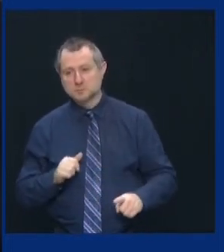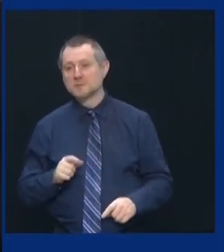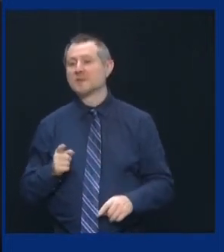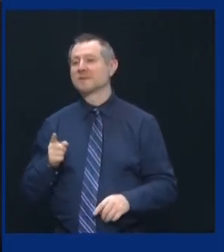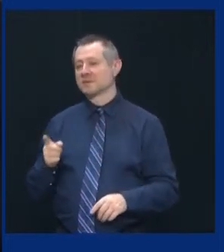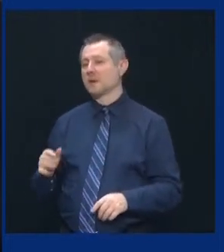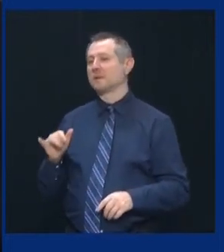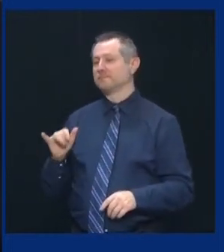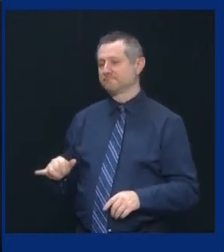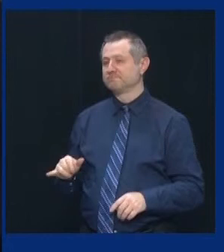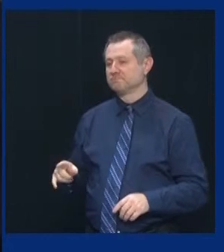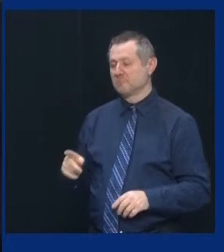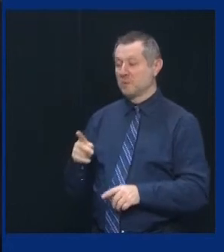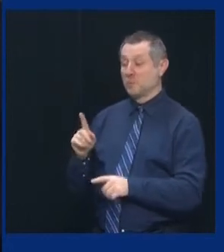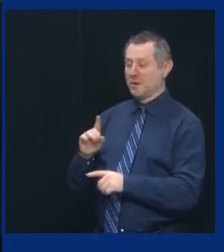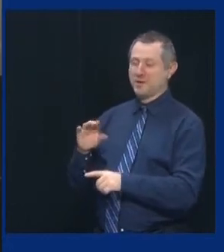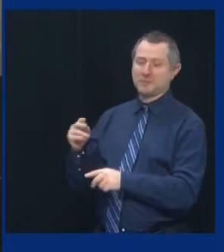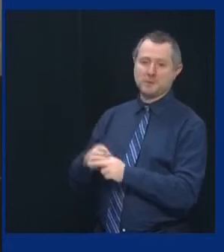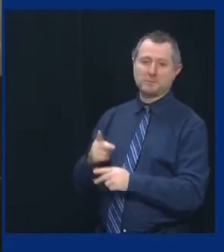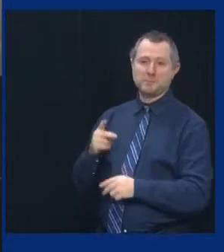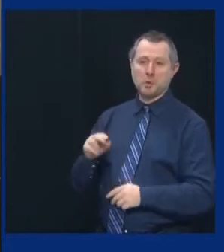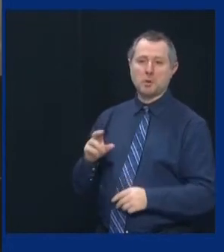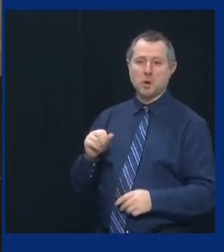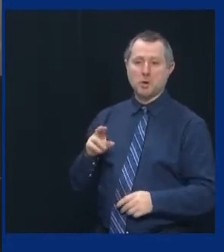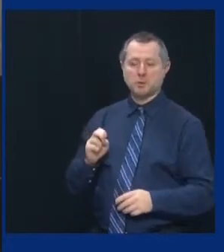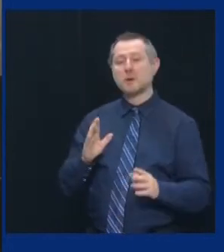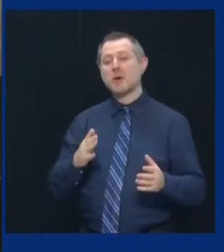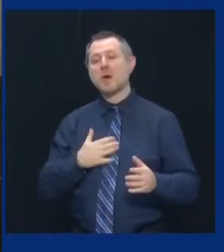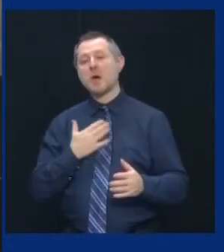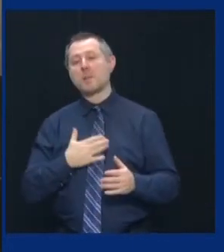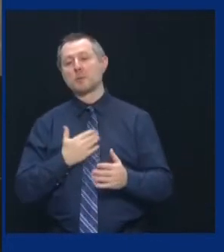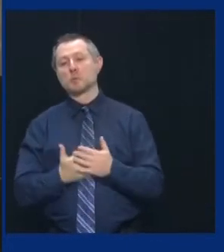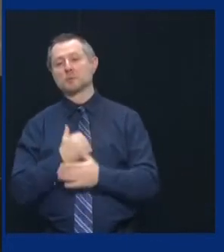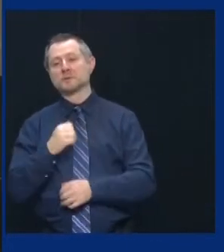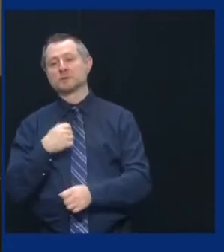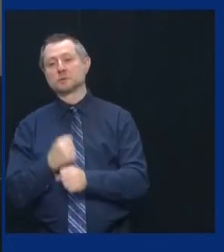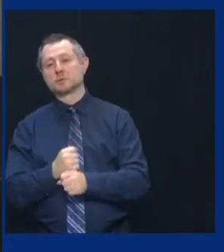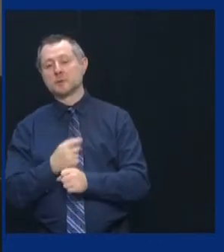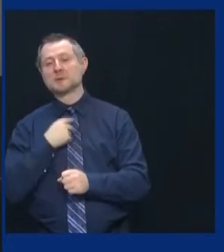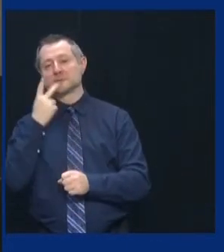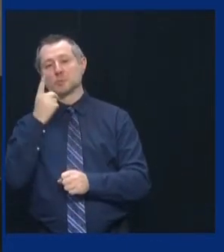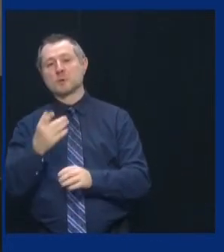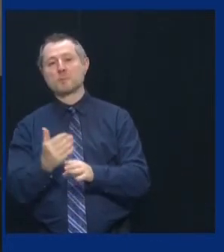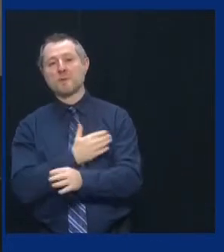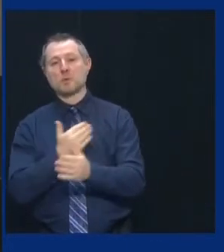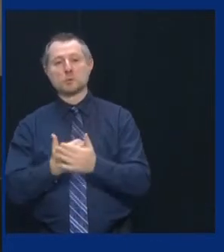organization you mentioned. Happy New Year, everyone. I was talking to you before then, but Happy New Year.